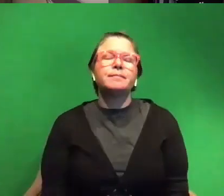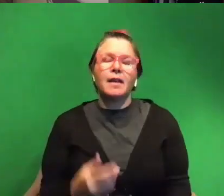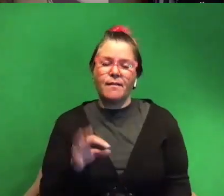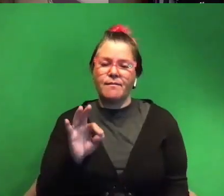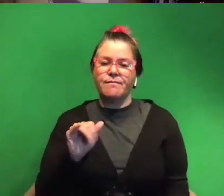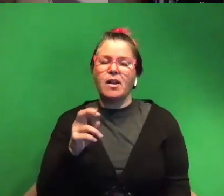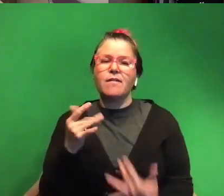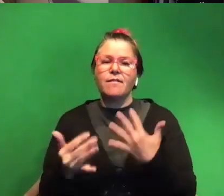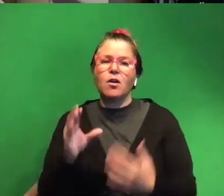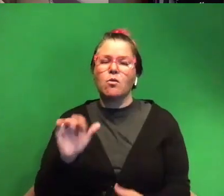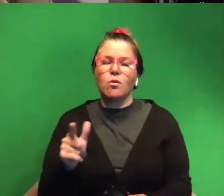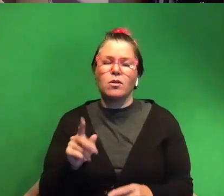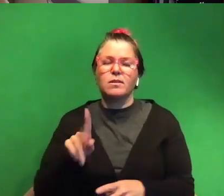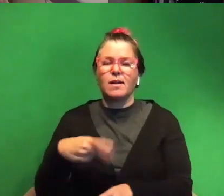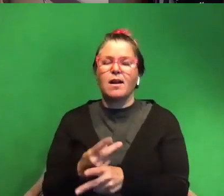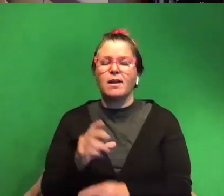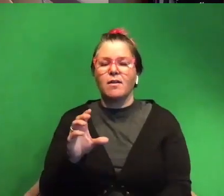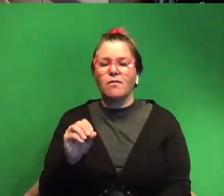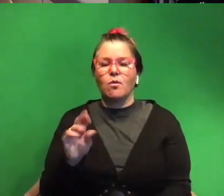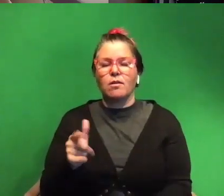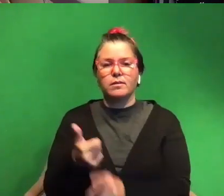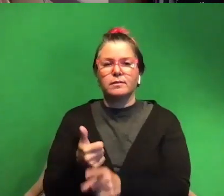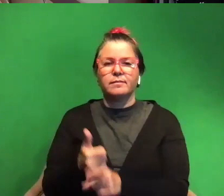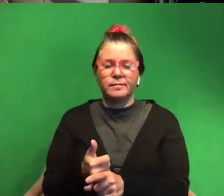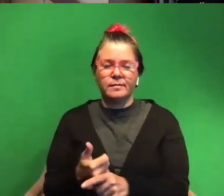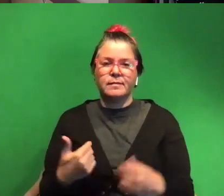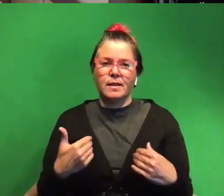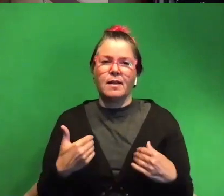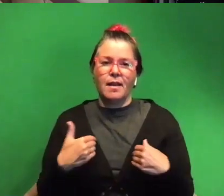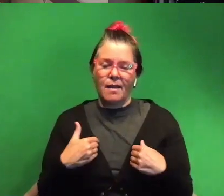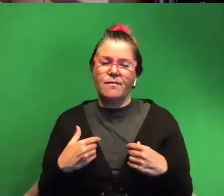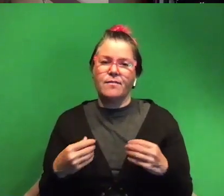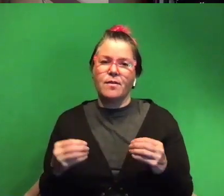corals are a type of coral that do have a lot